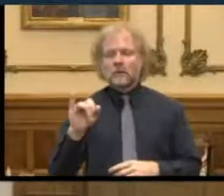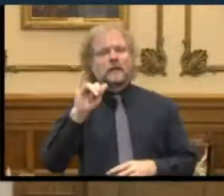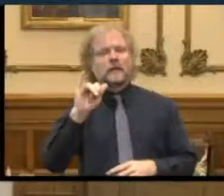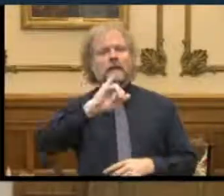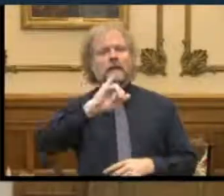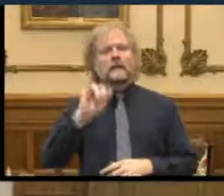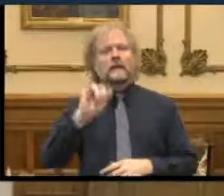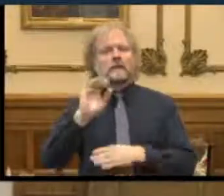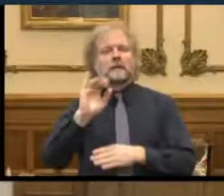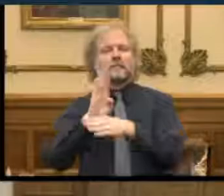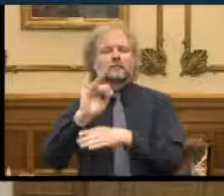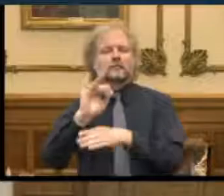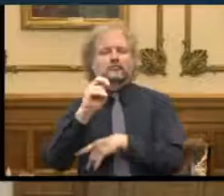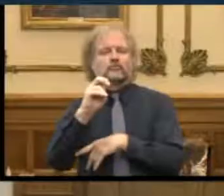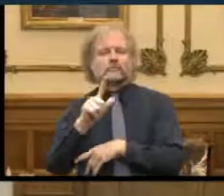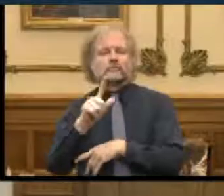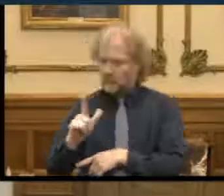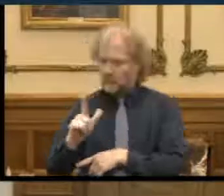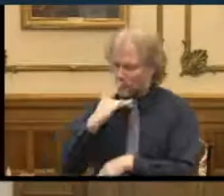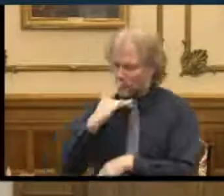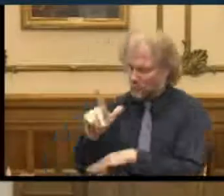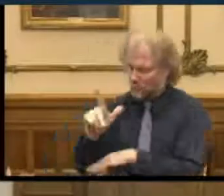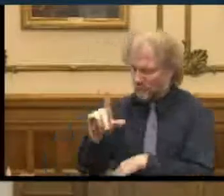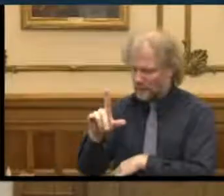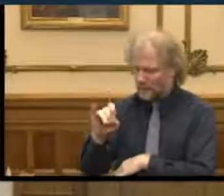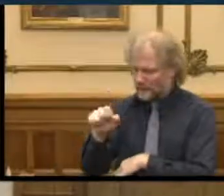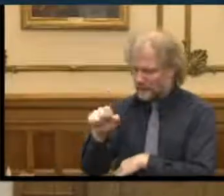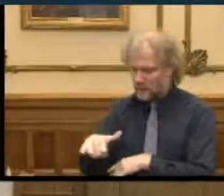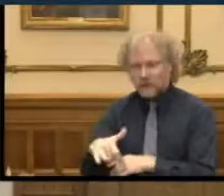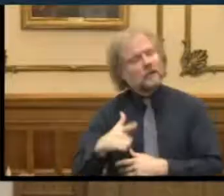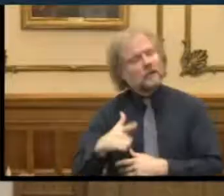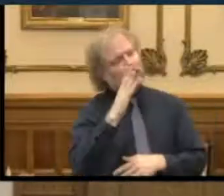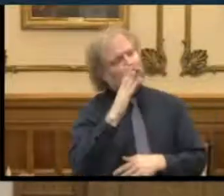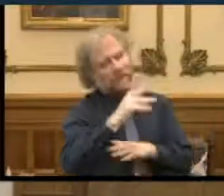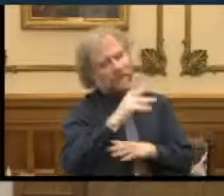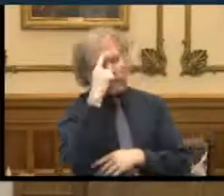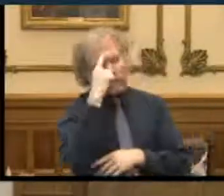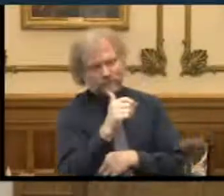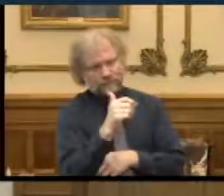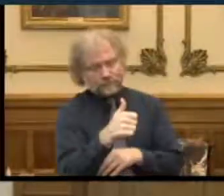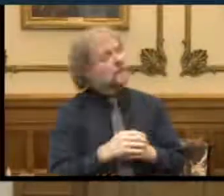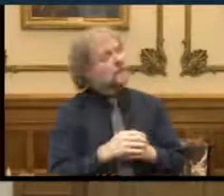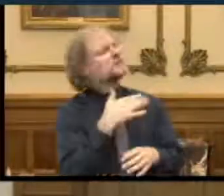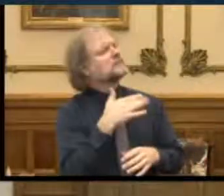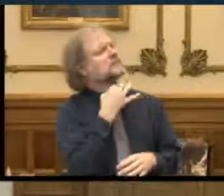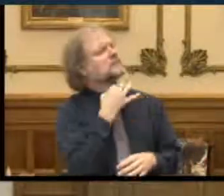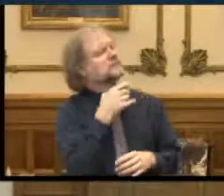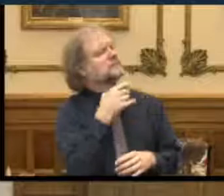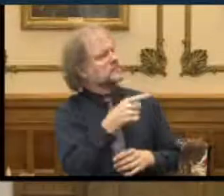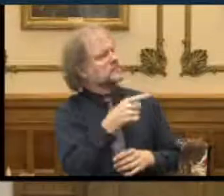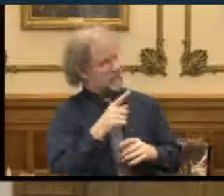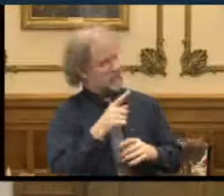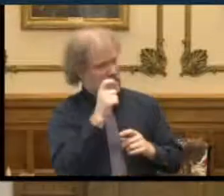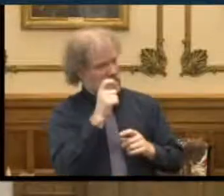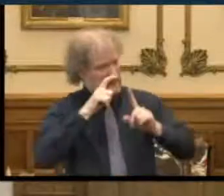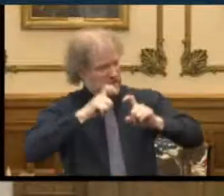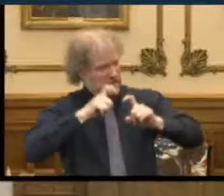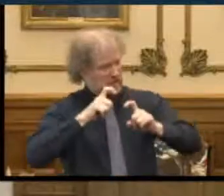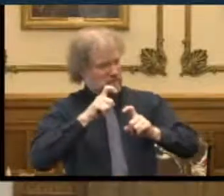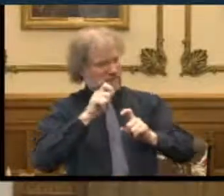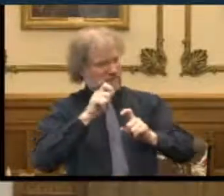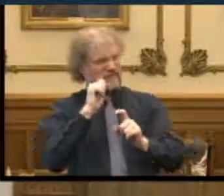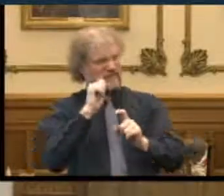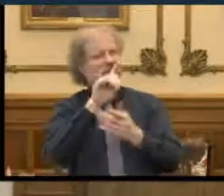Indianapolis Business Journal. Good afternoon, Lindsay. Good afternoon, Governor. I'm curious, is the testing that's being done